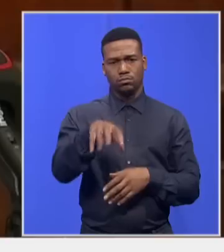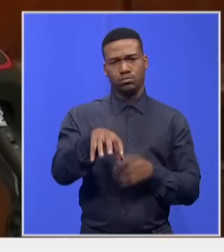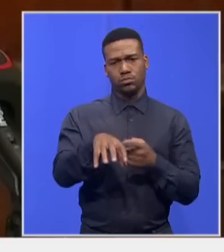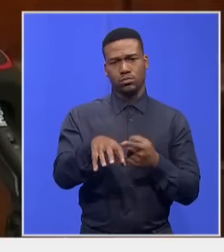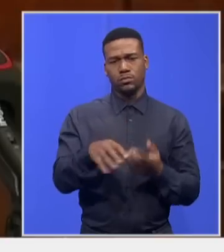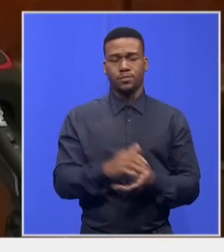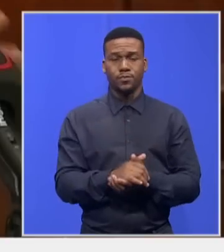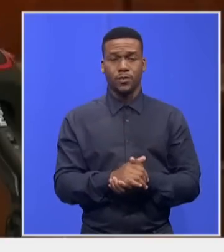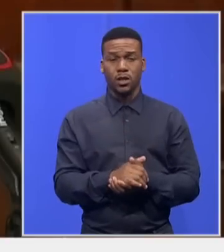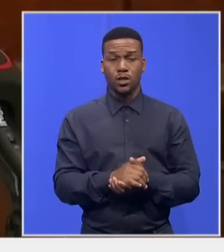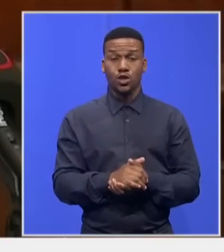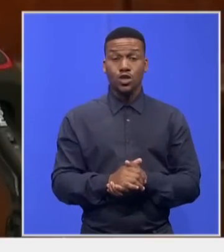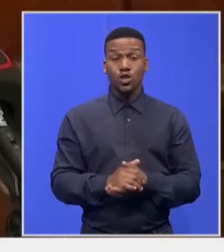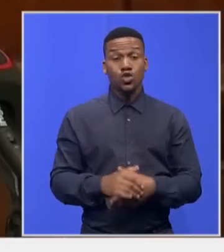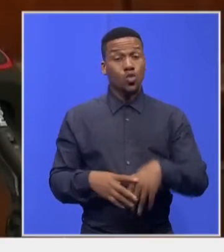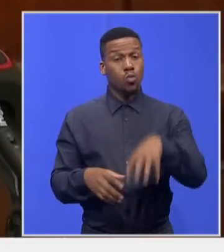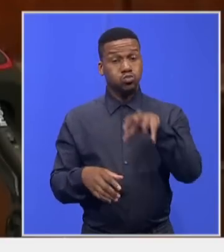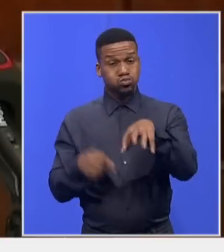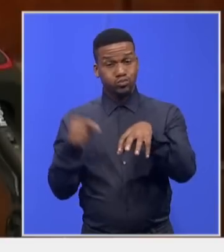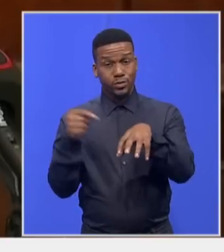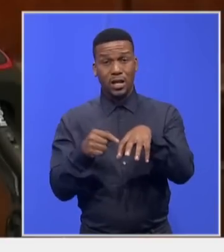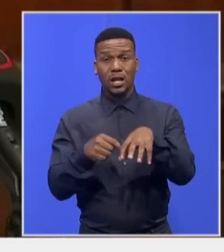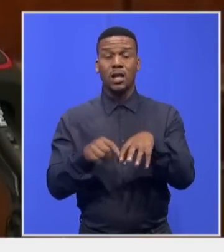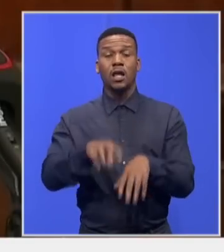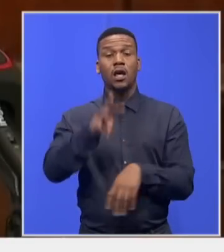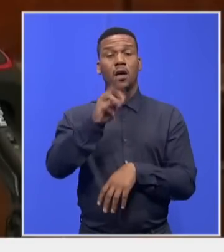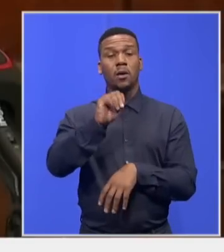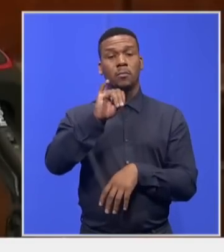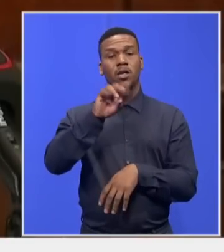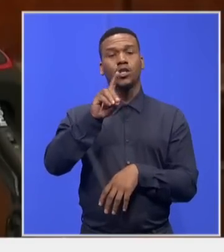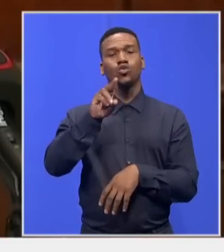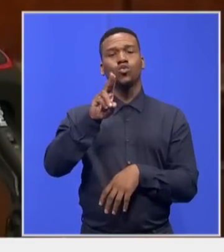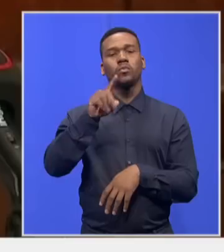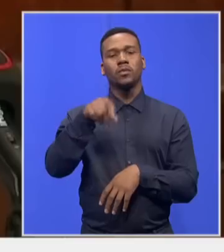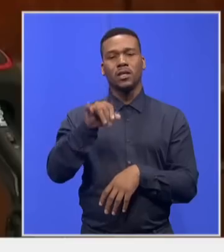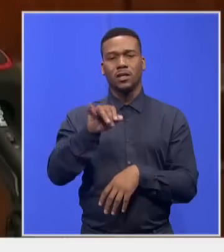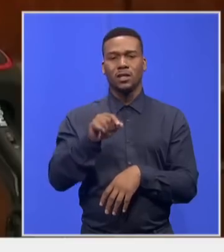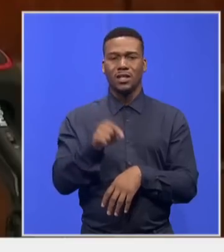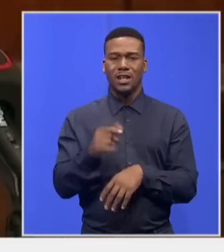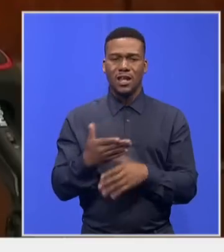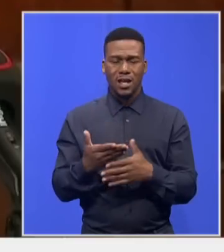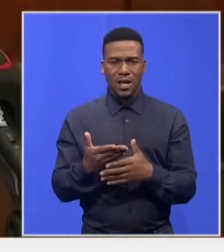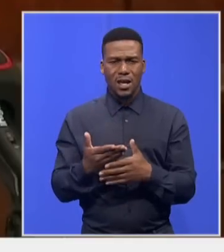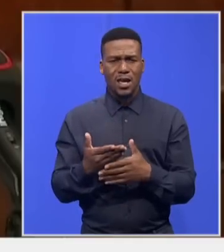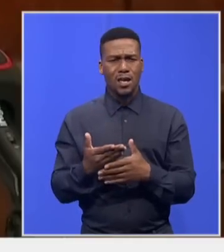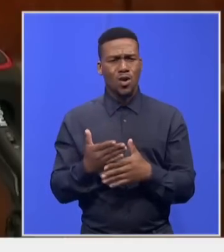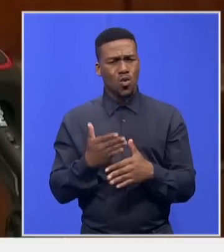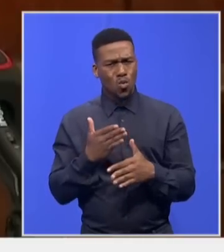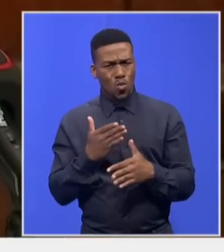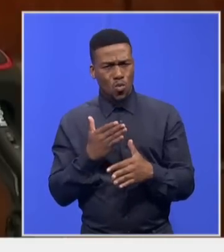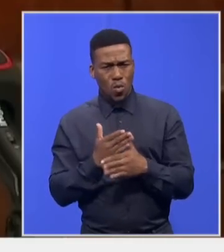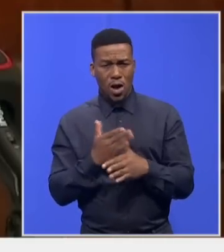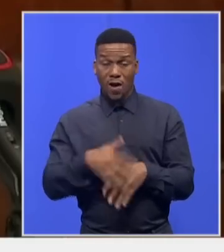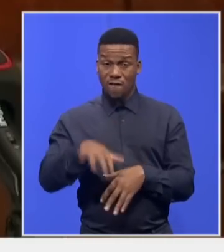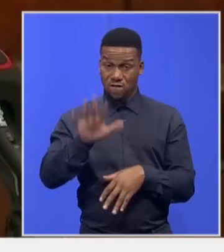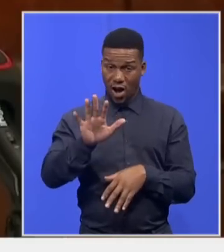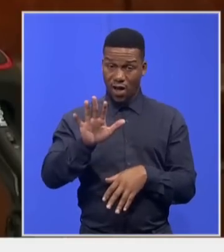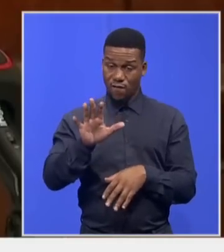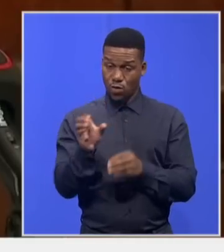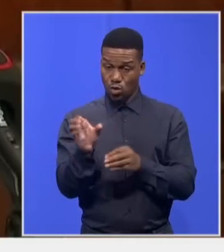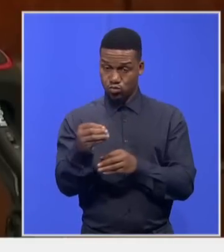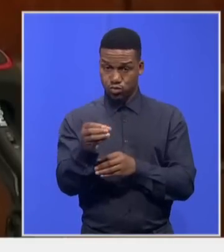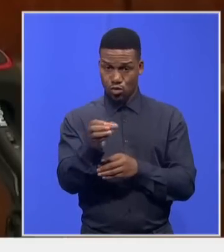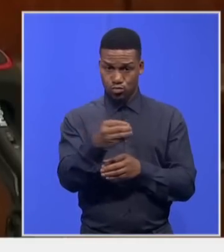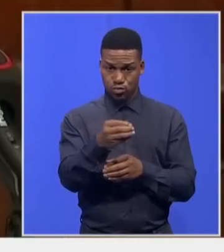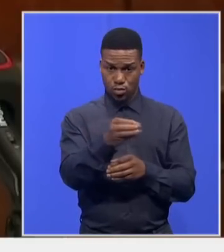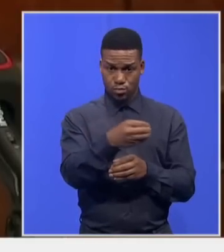to you, its energy availability factor, essentially the efficiency of the operation of the 5 units that are in operation. I just